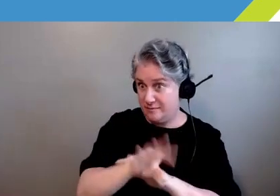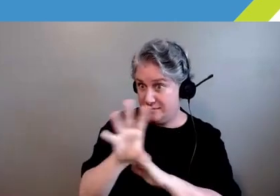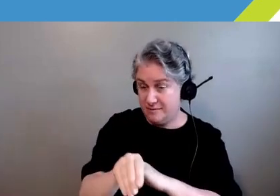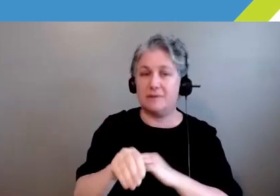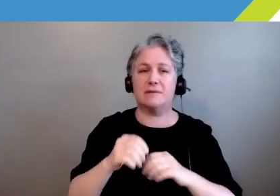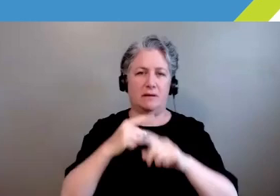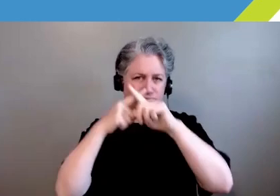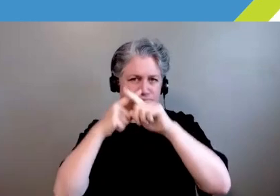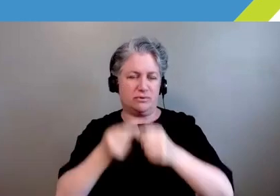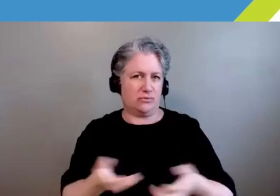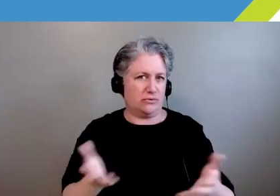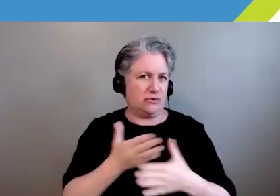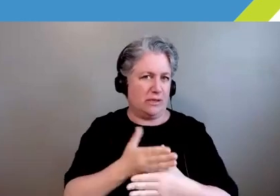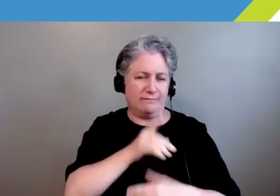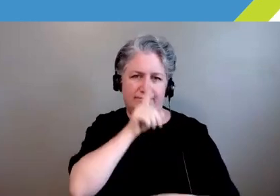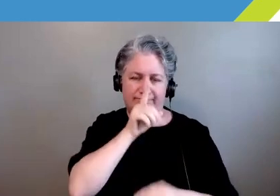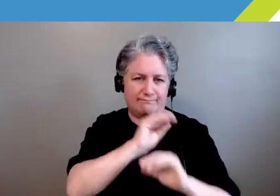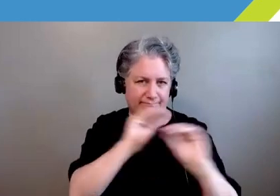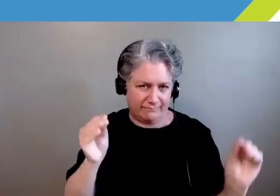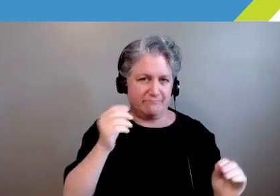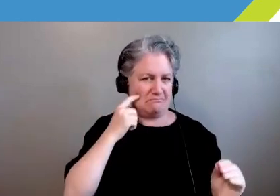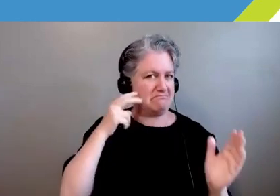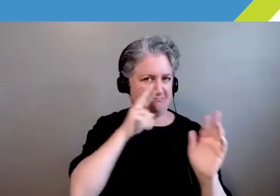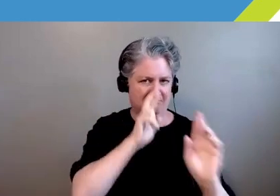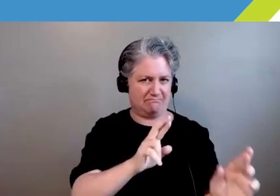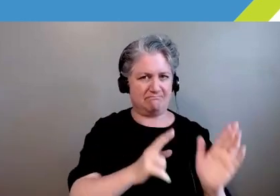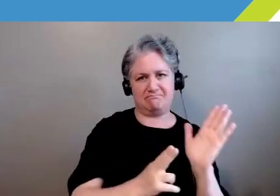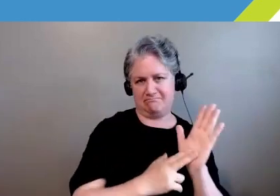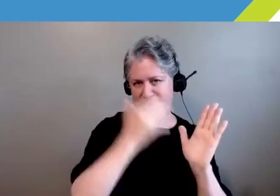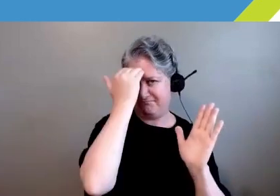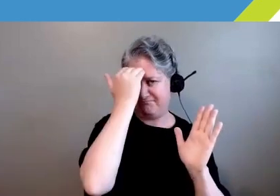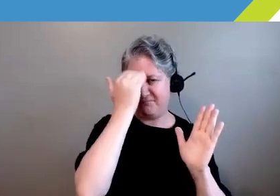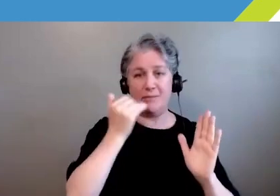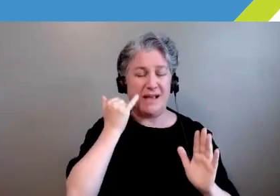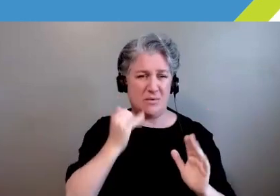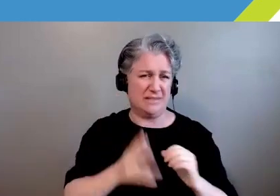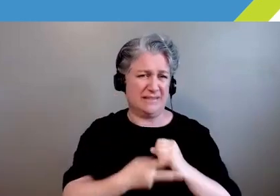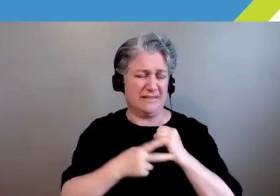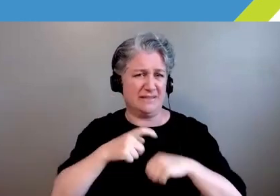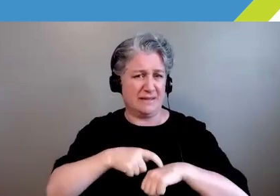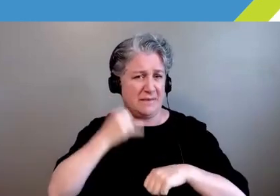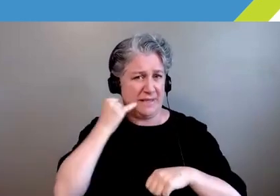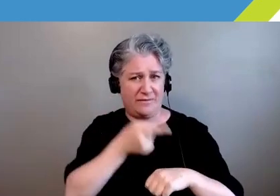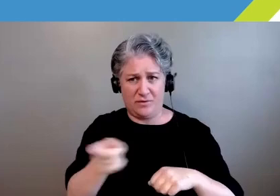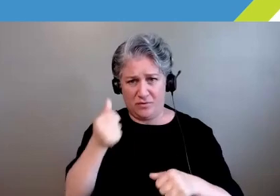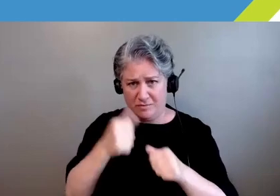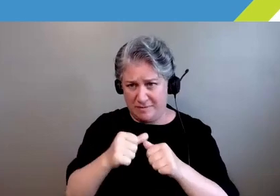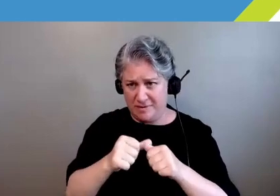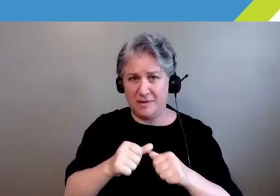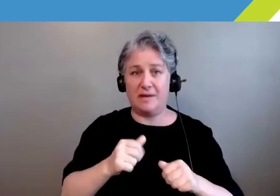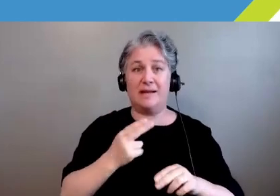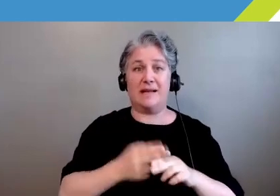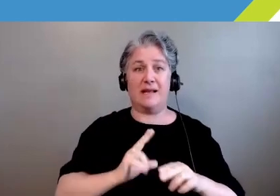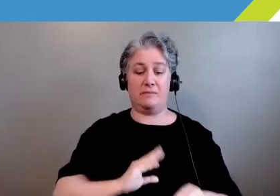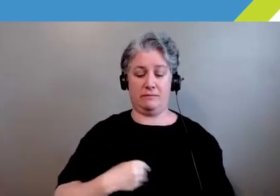those do not get shared out. But if we're taking a group photo, it will save us time if you all would take a moment to just, if you remember, turn your name